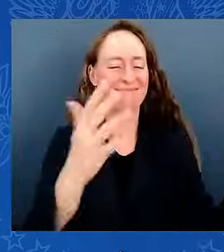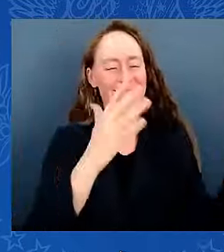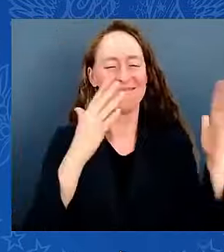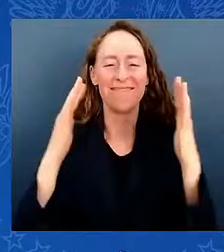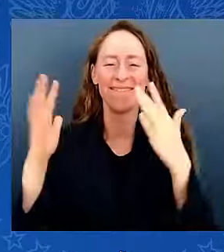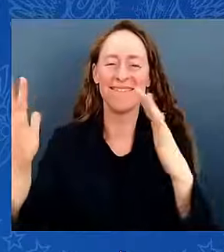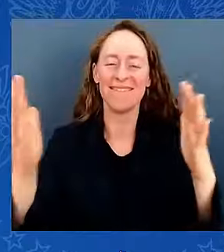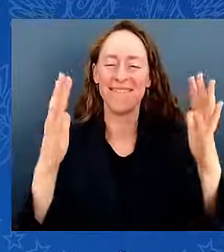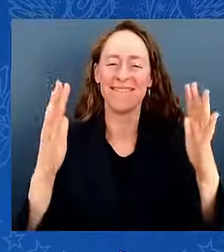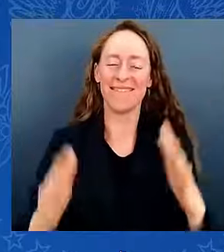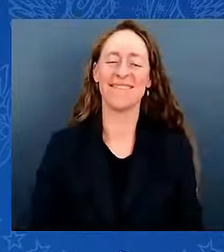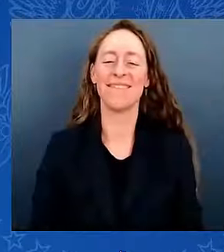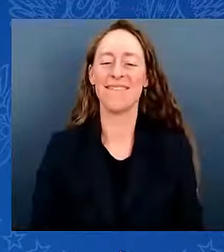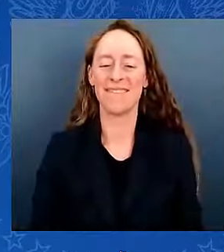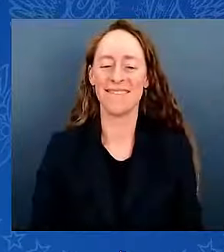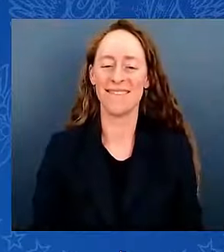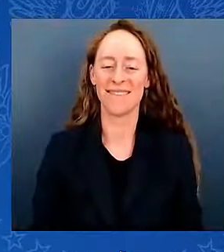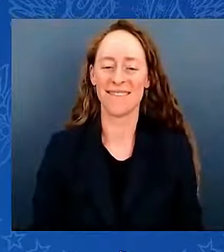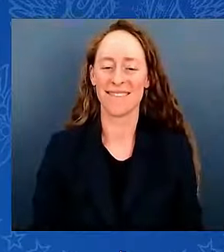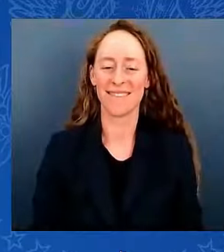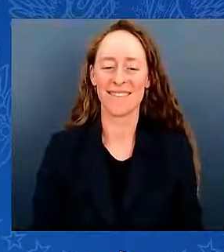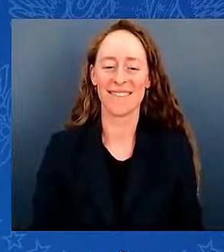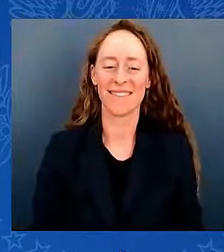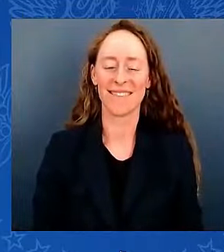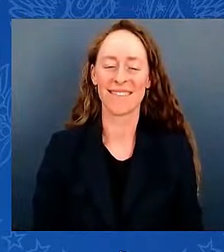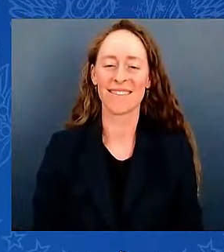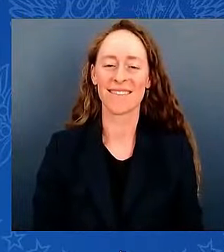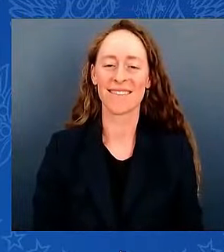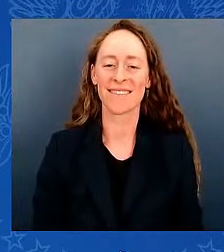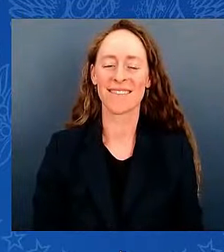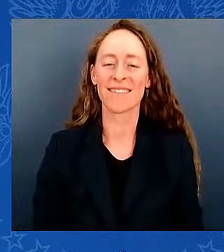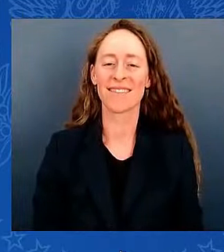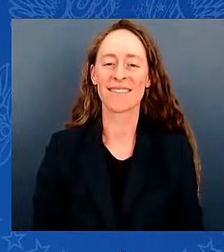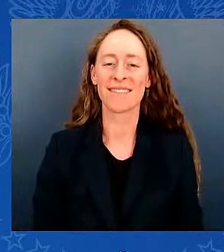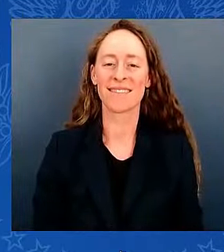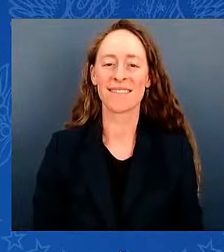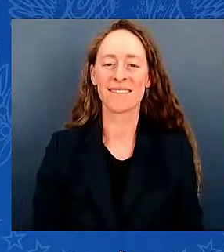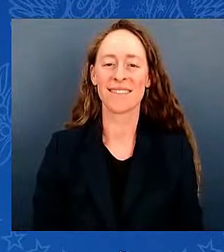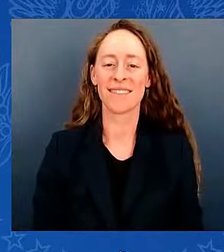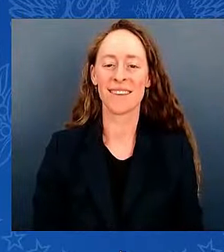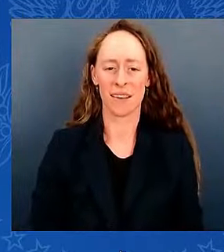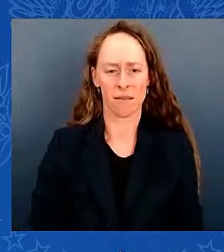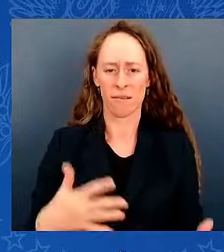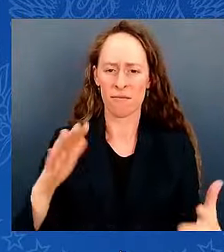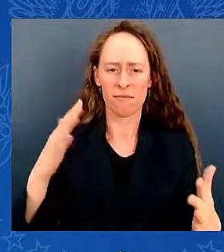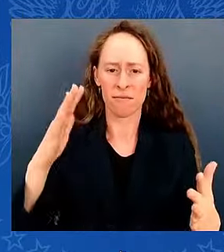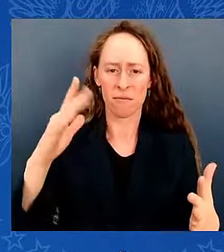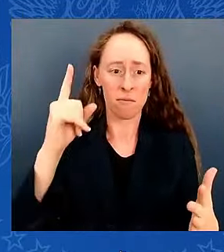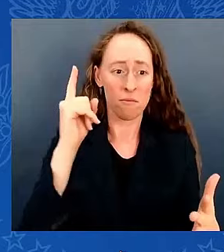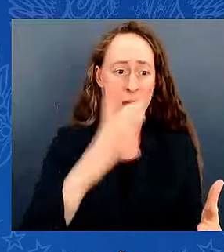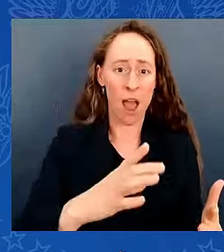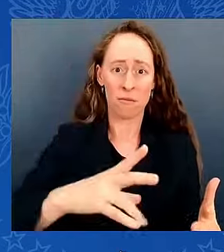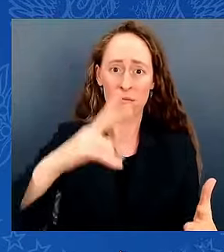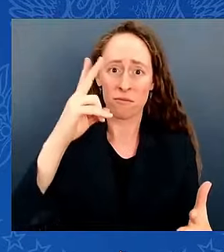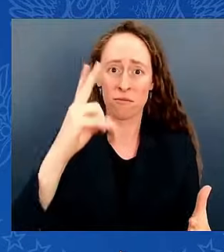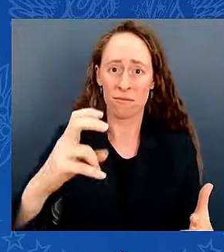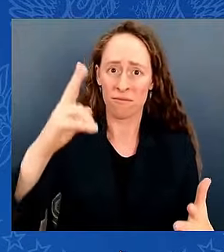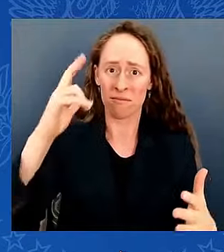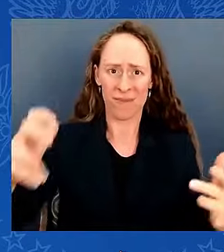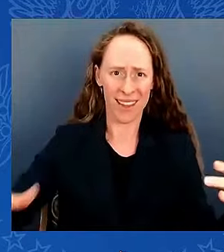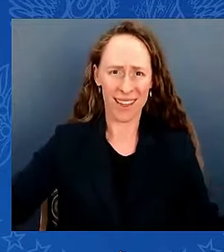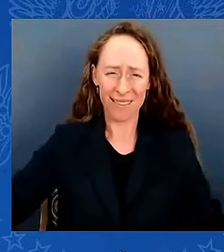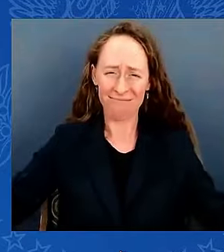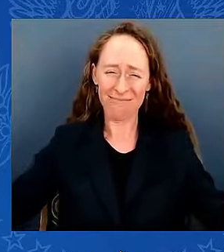Just think about it. Hundreds of black leaders on the South Lawn of the White House who